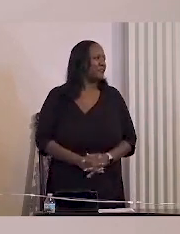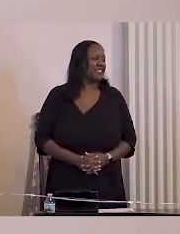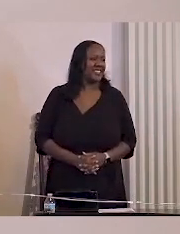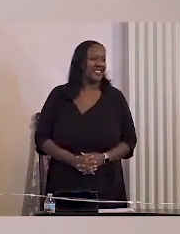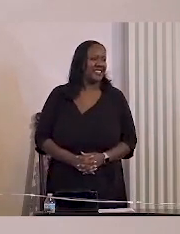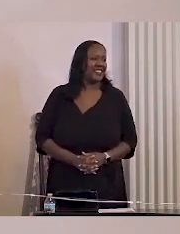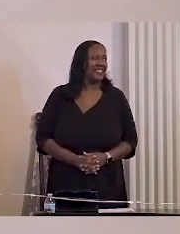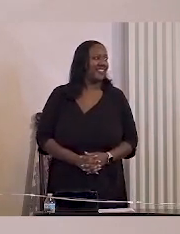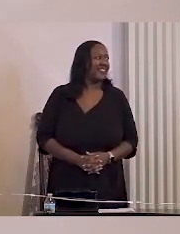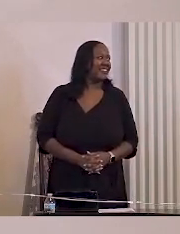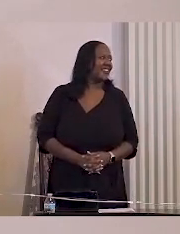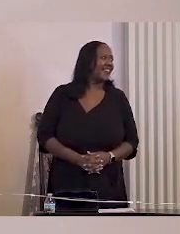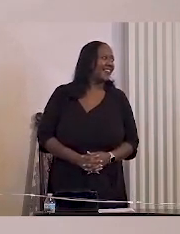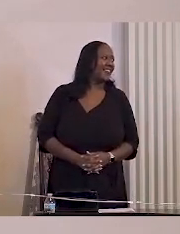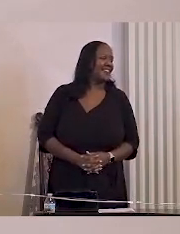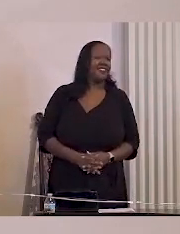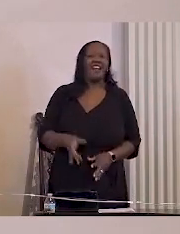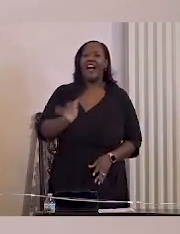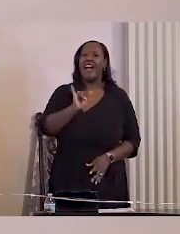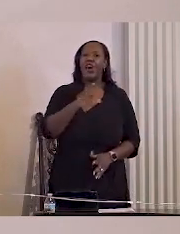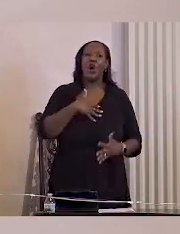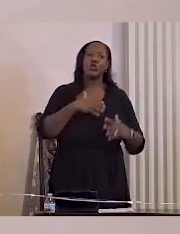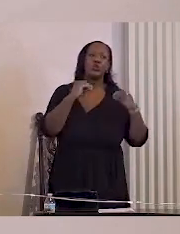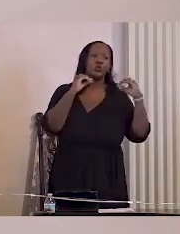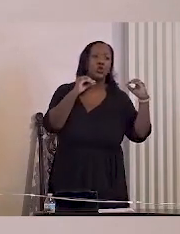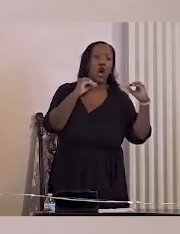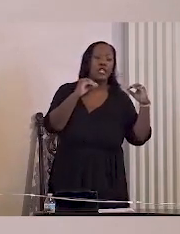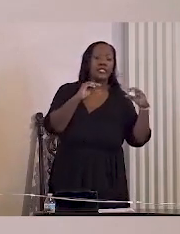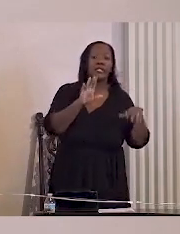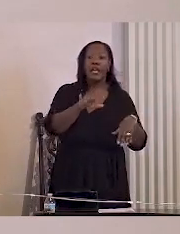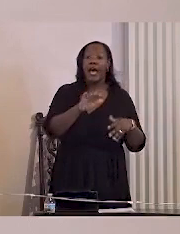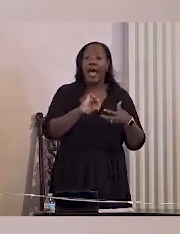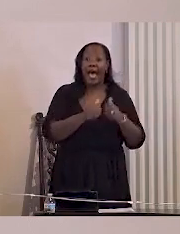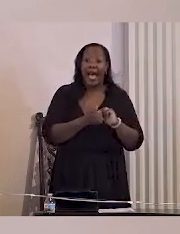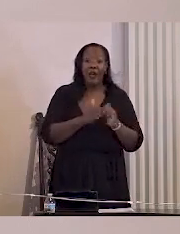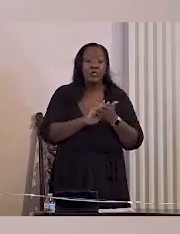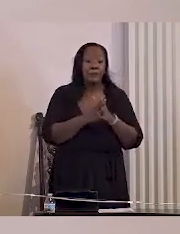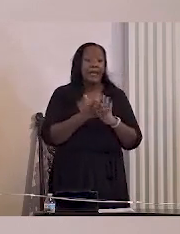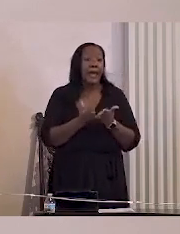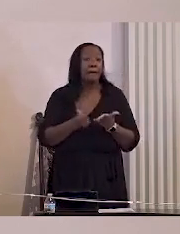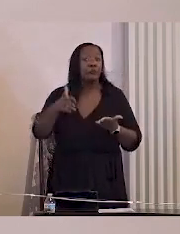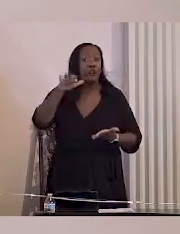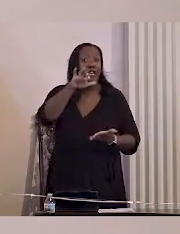I often taught a unit titled How to Get Rich Slowly.